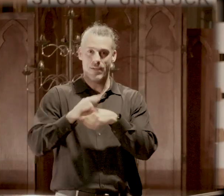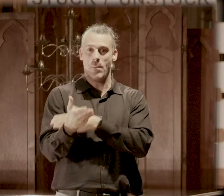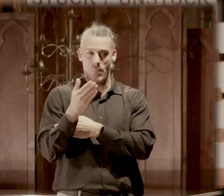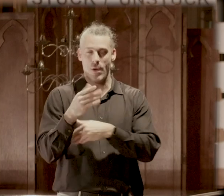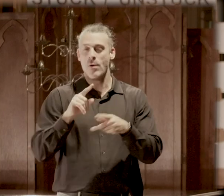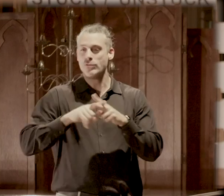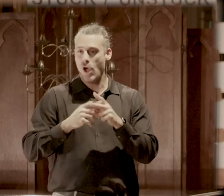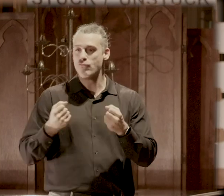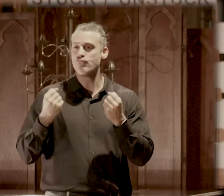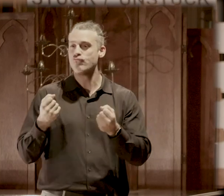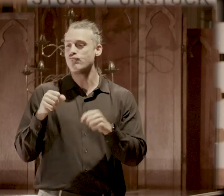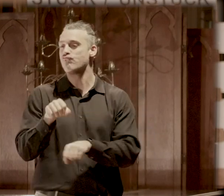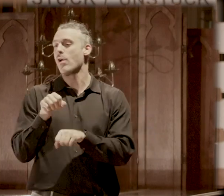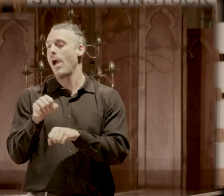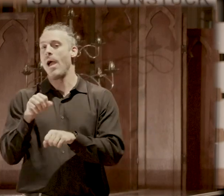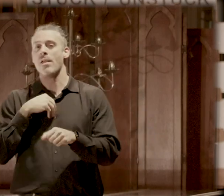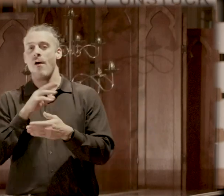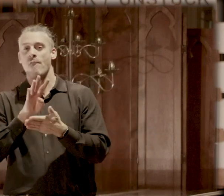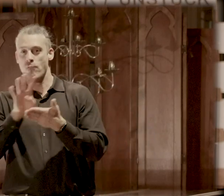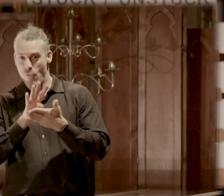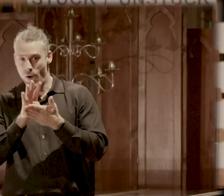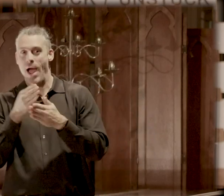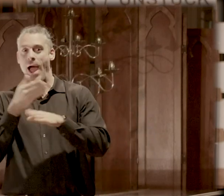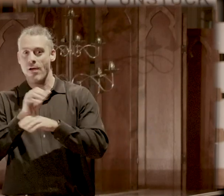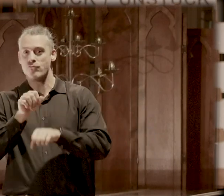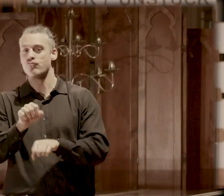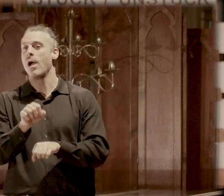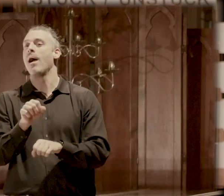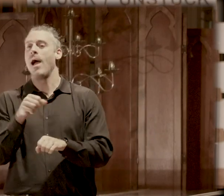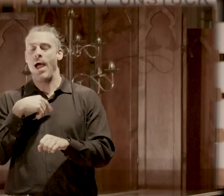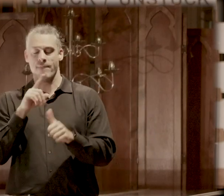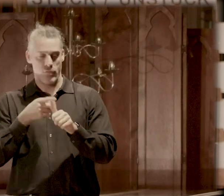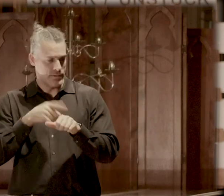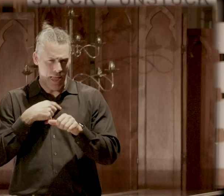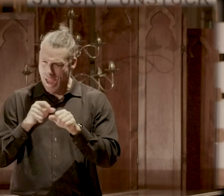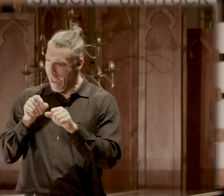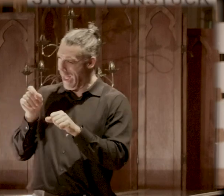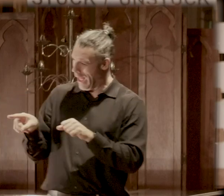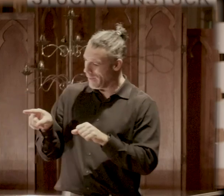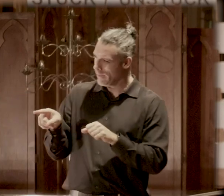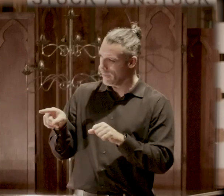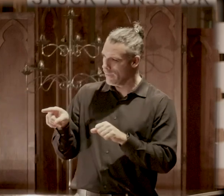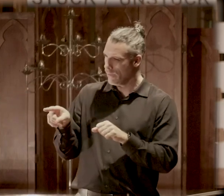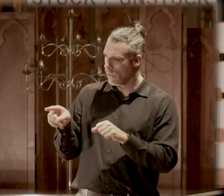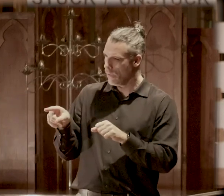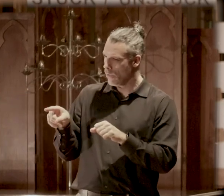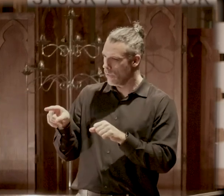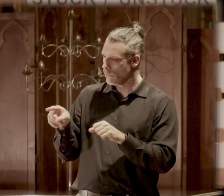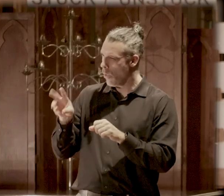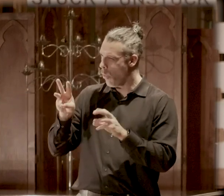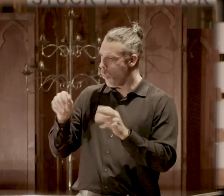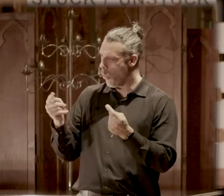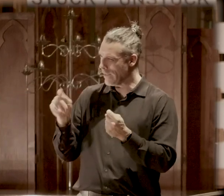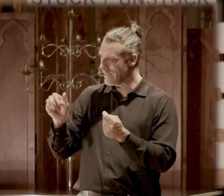and we start driving. And about 4 hours in, it's the first time I think to ask him, what is